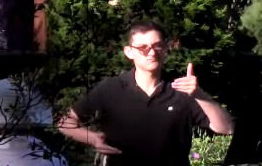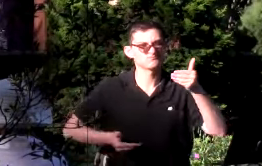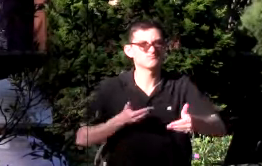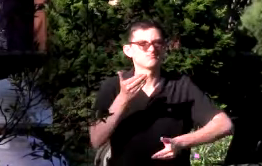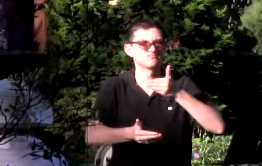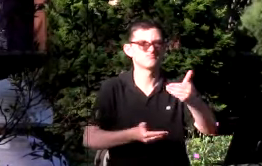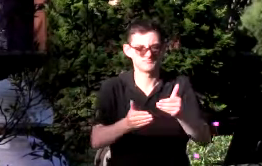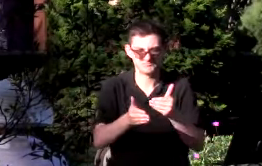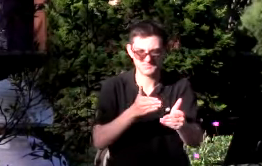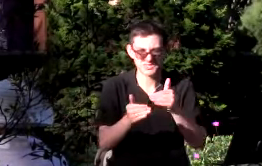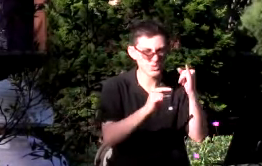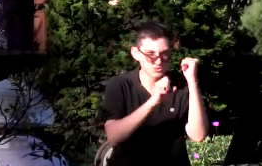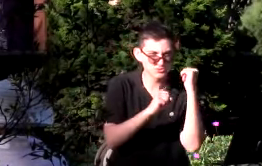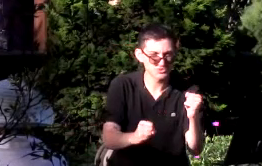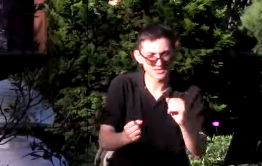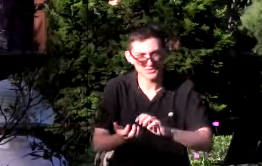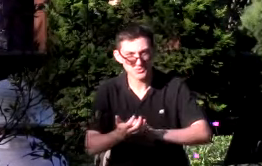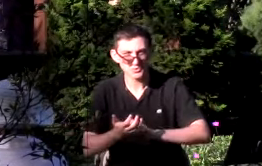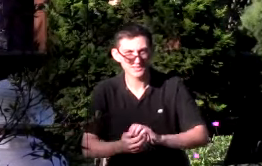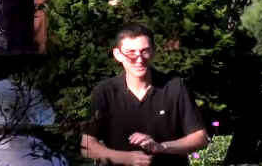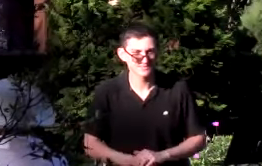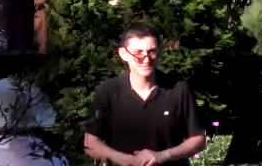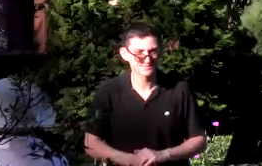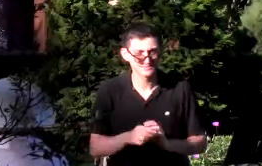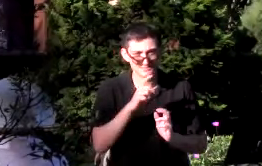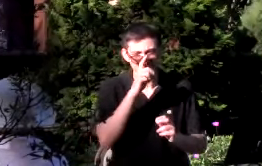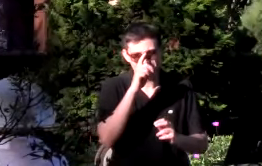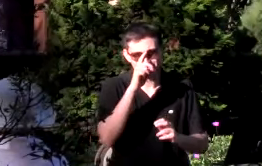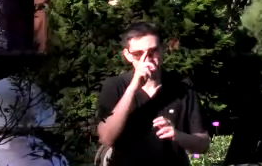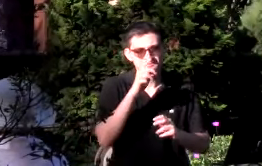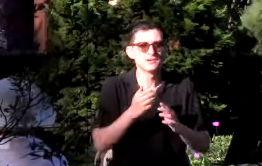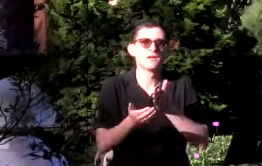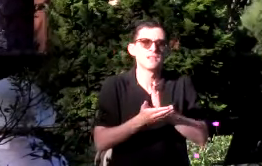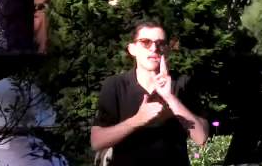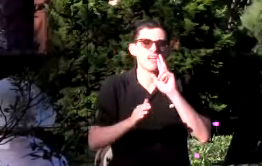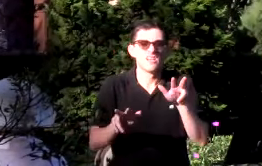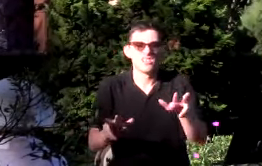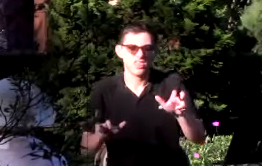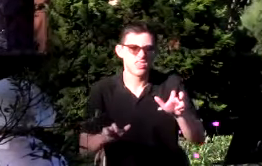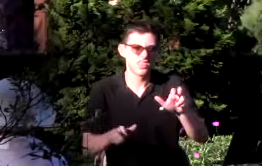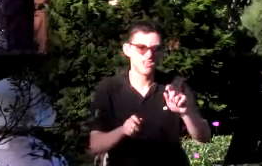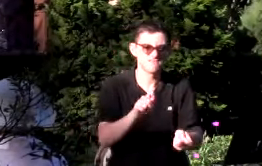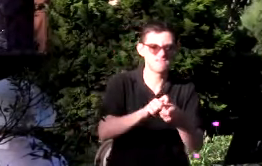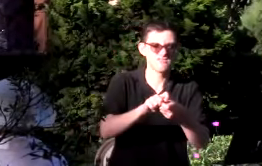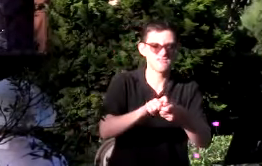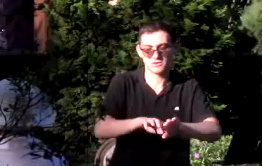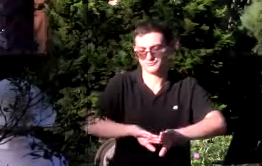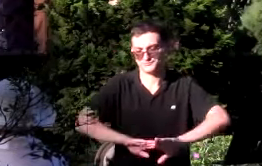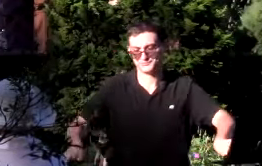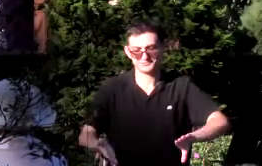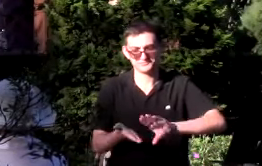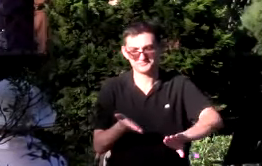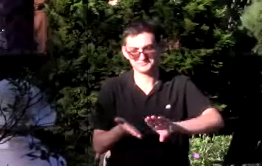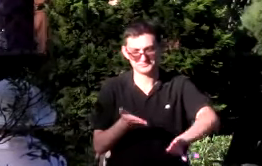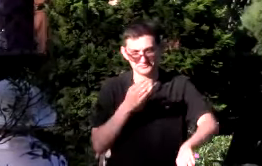May it be too high to admit complacency, selfishness, and harshness. May this space be for all who enter, the opening